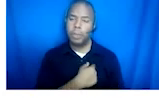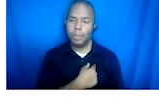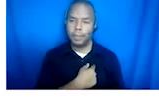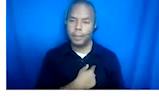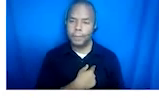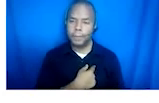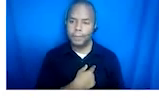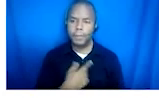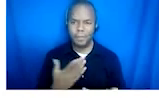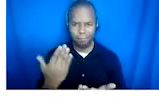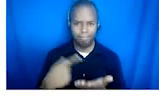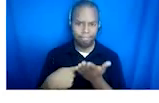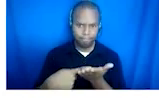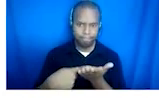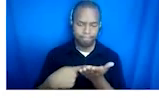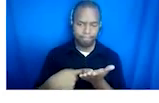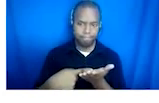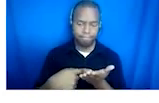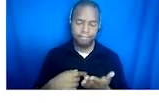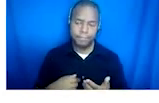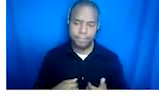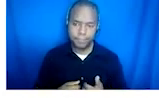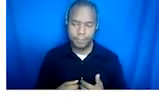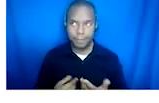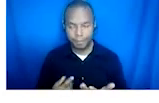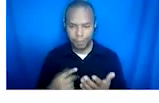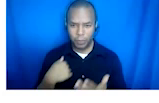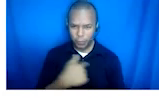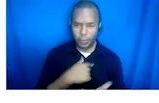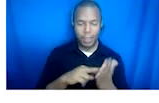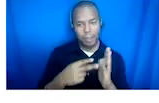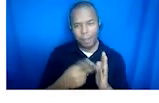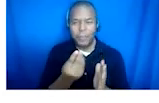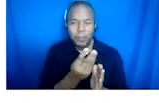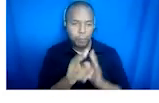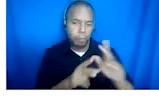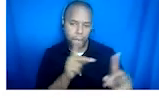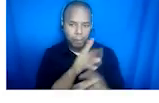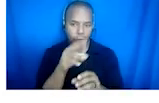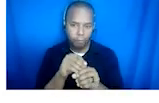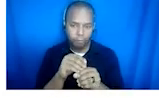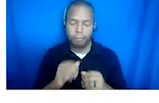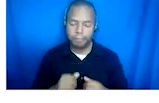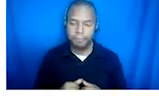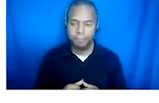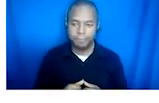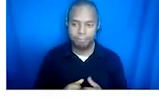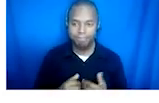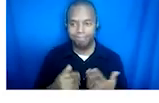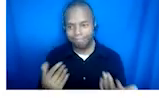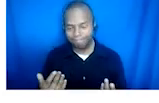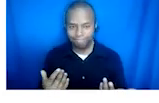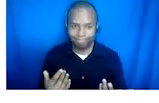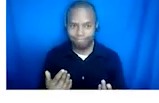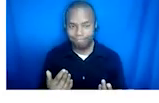have talked about that. And by we, I mean just a few people. This just speaks to the fact that